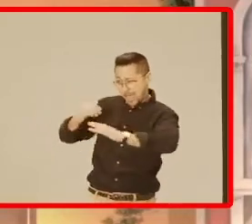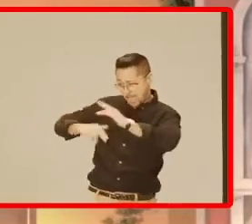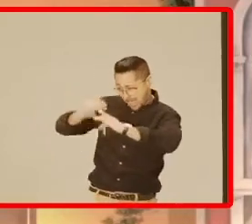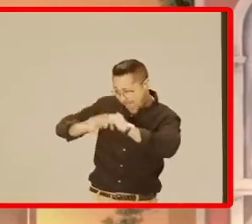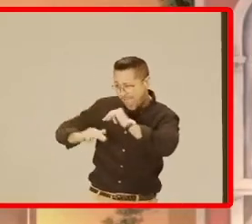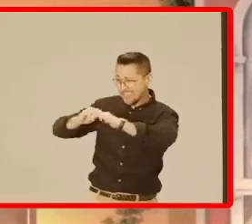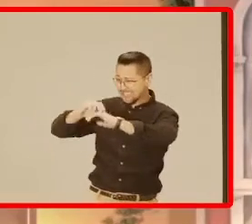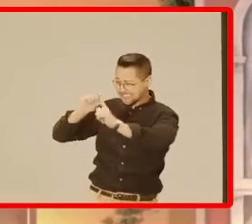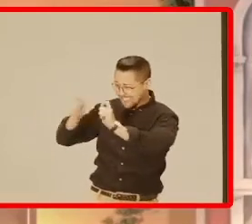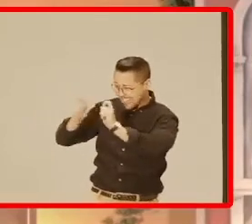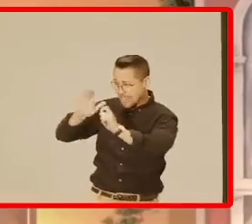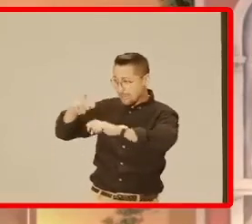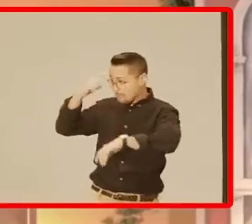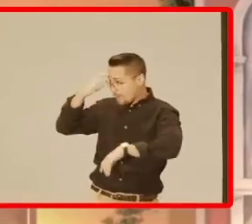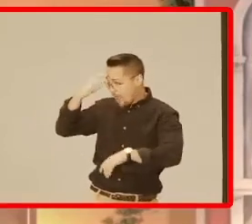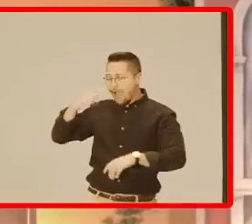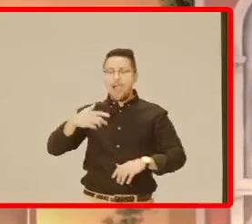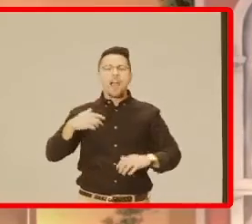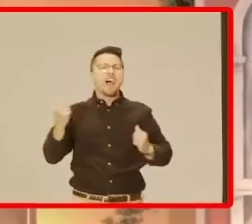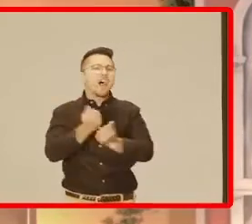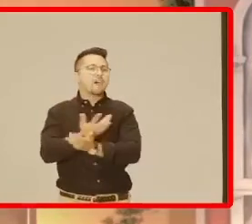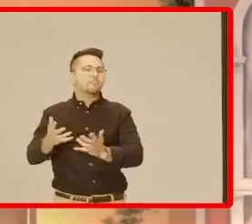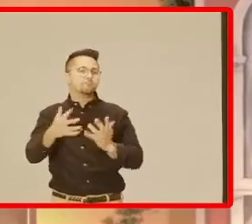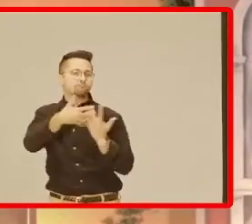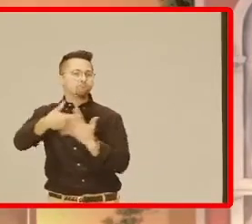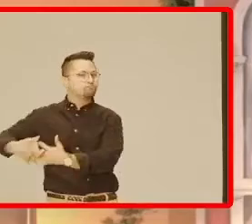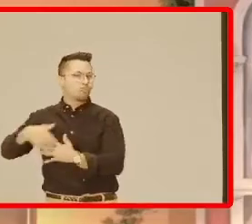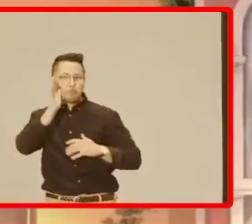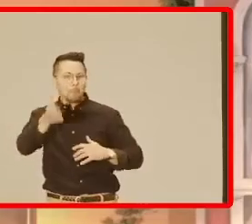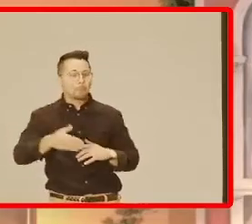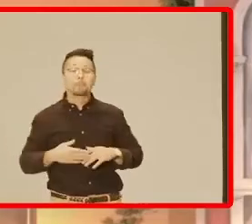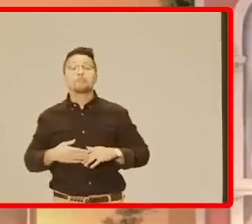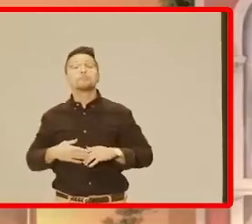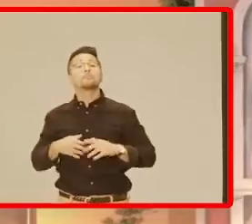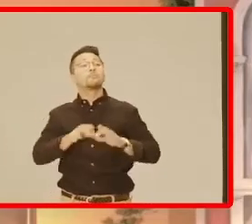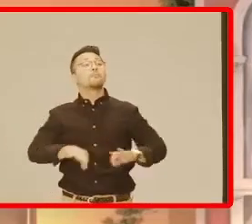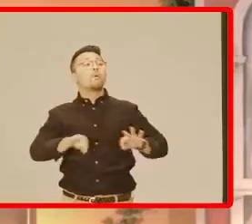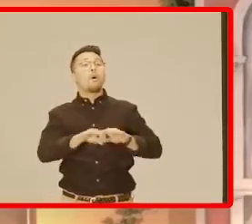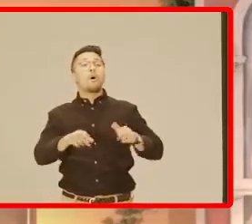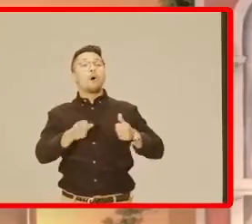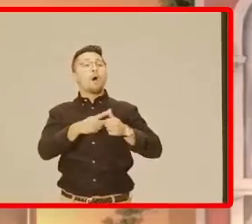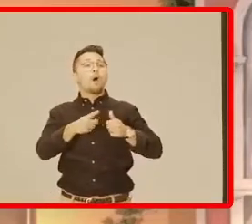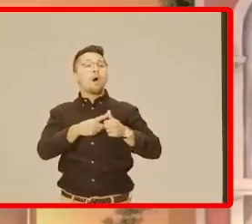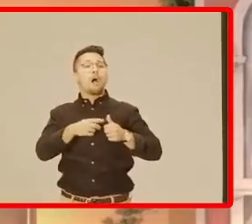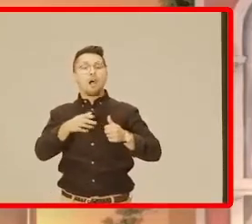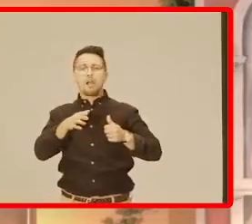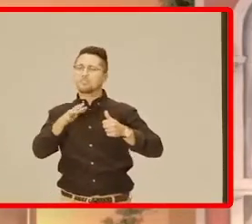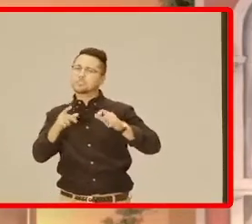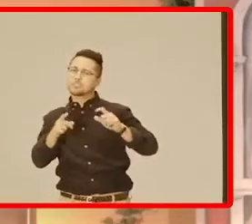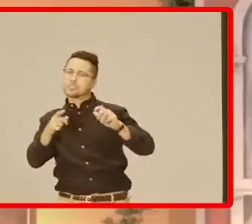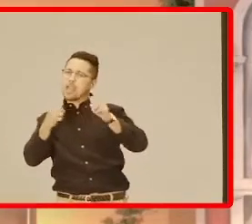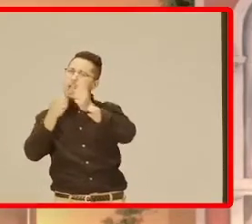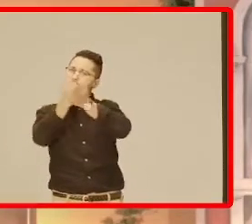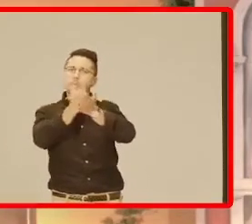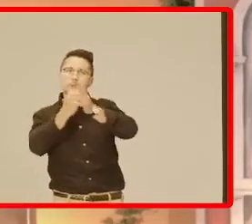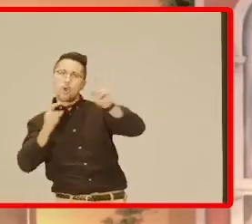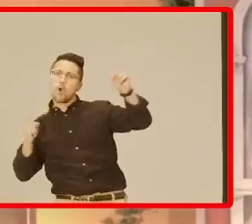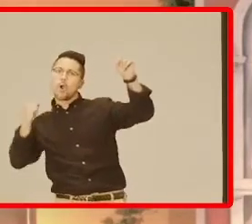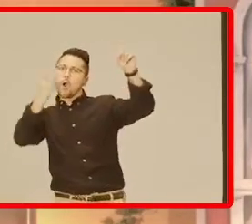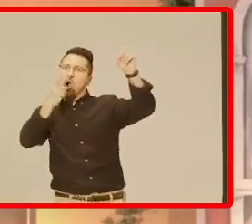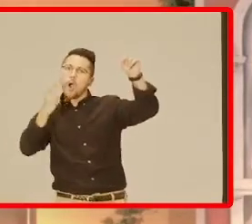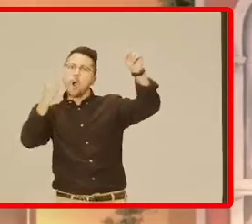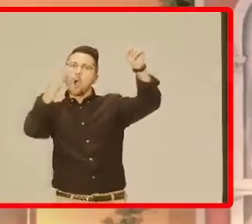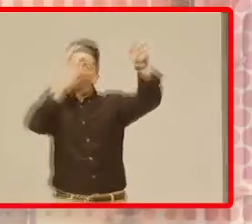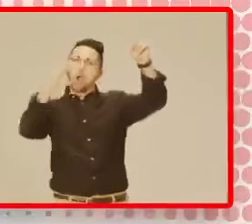place. Some keys to the achievement habit. Number one, it's always moving you towards your full potential. This is not